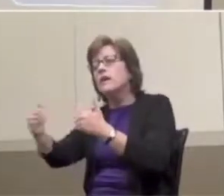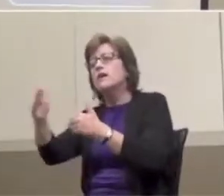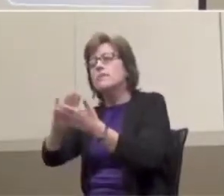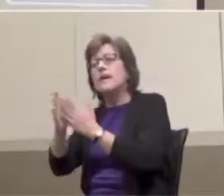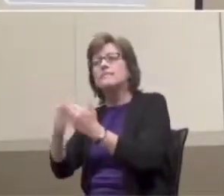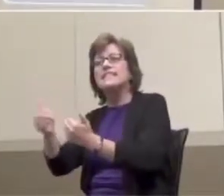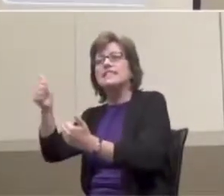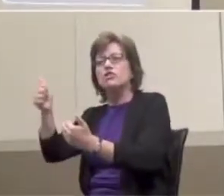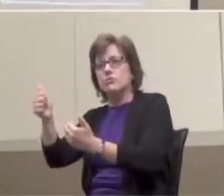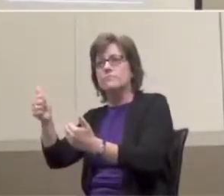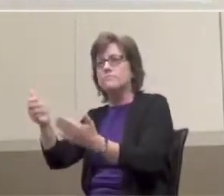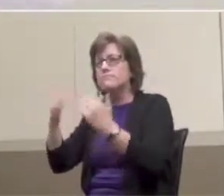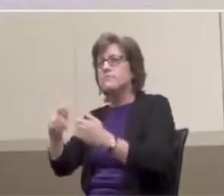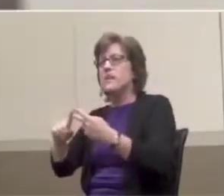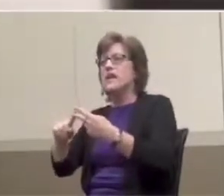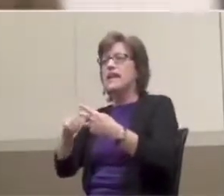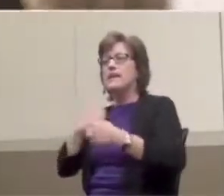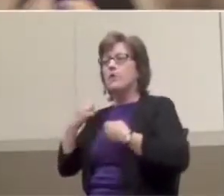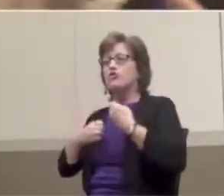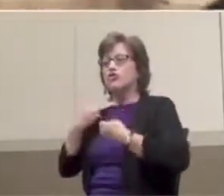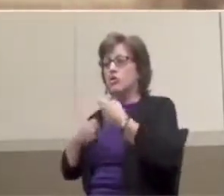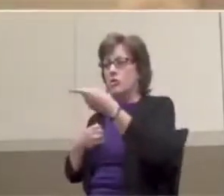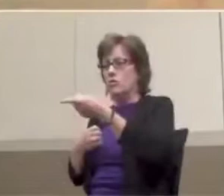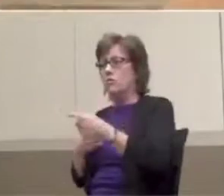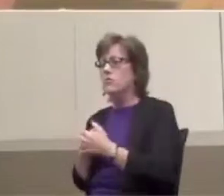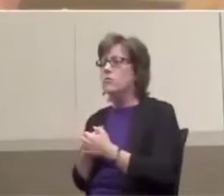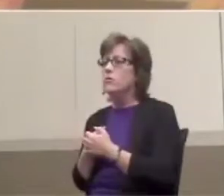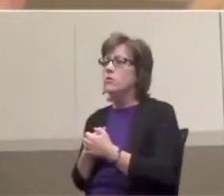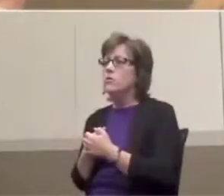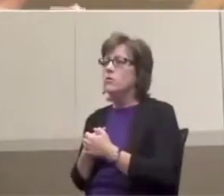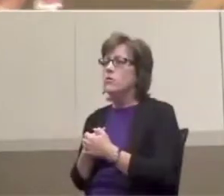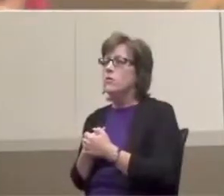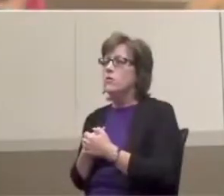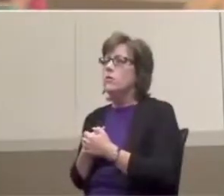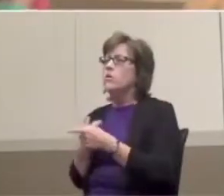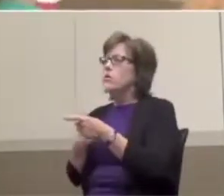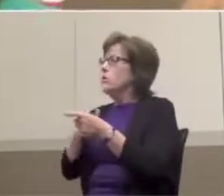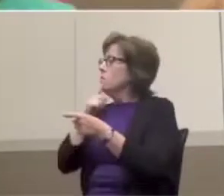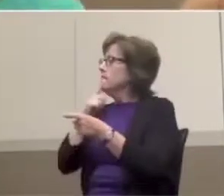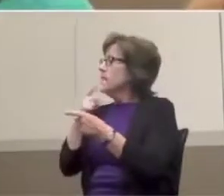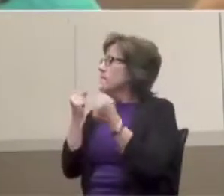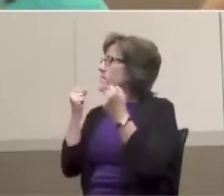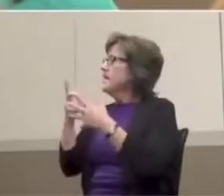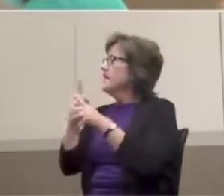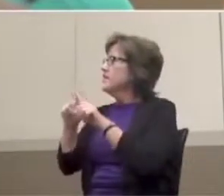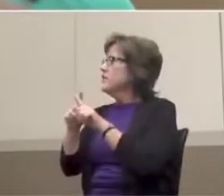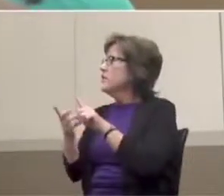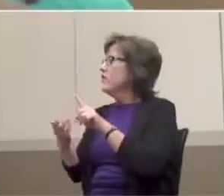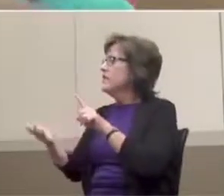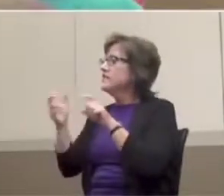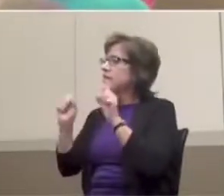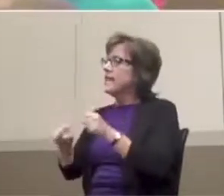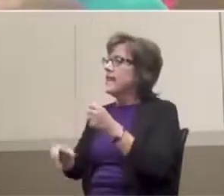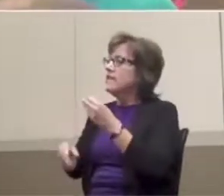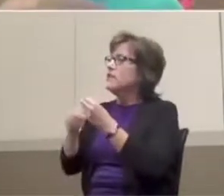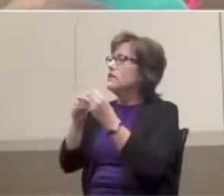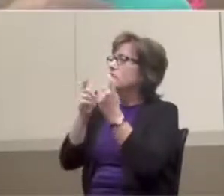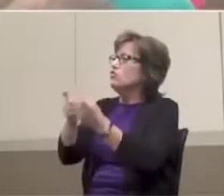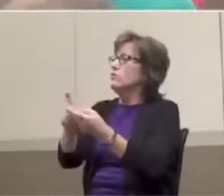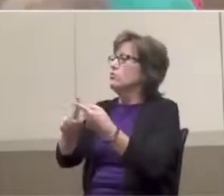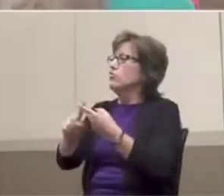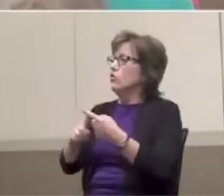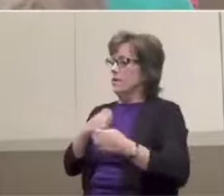with emotional? Yes? Sure. We said that there's a lot of different factors that can contribute to the emotional part, like the